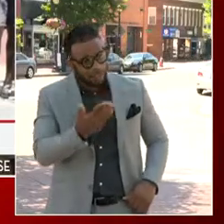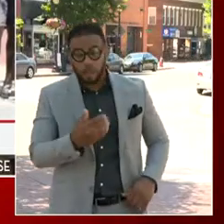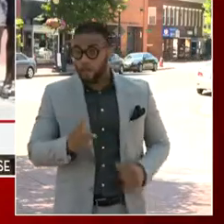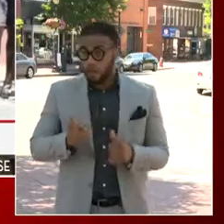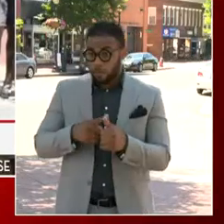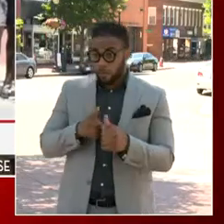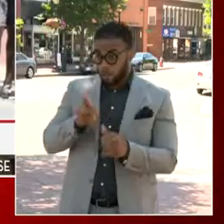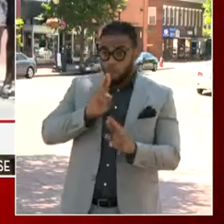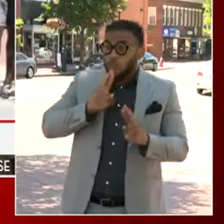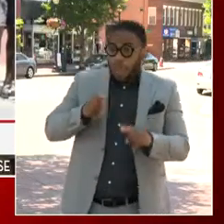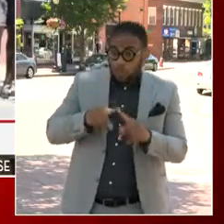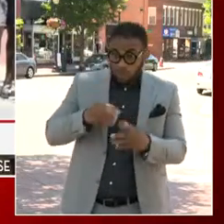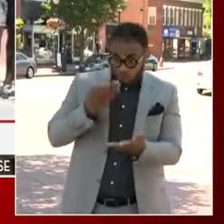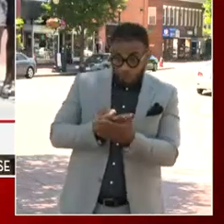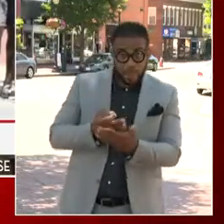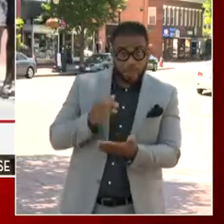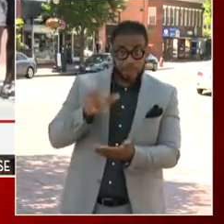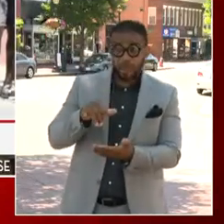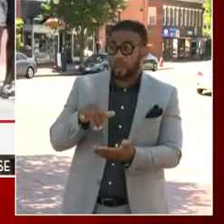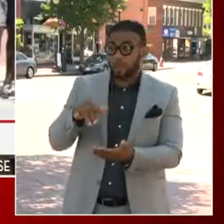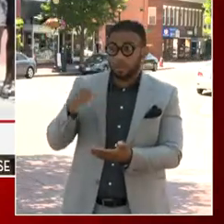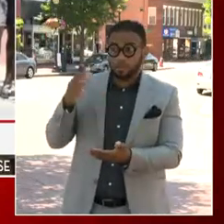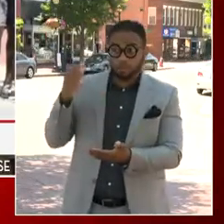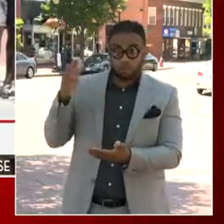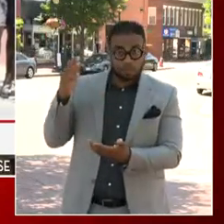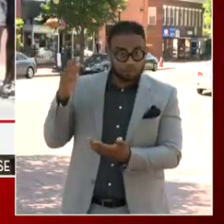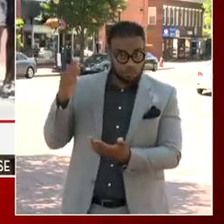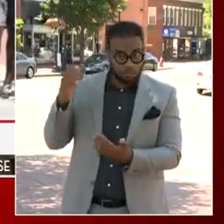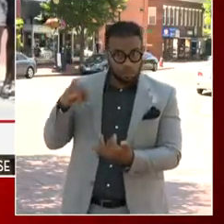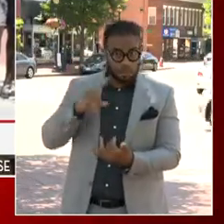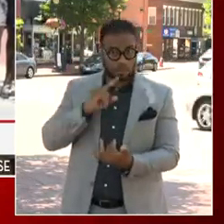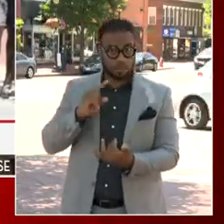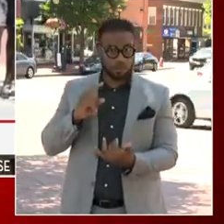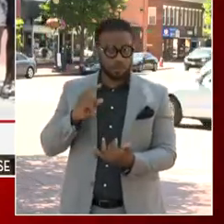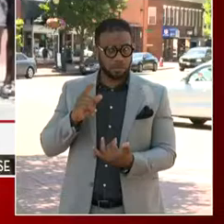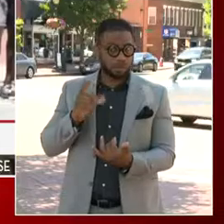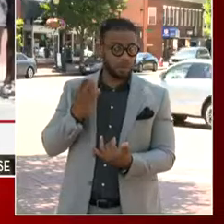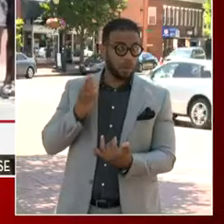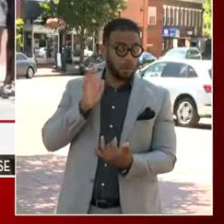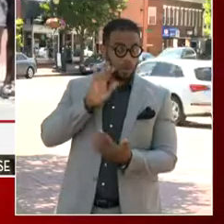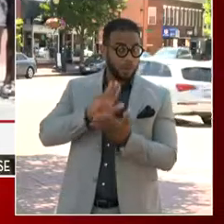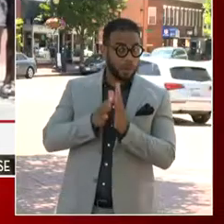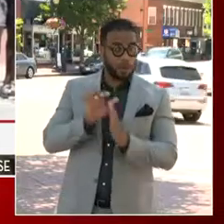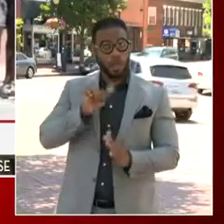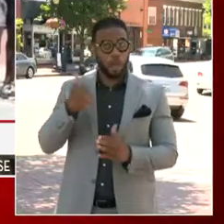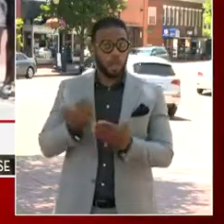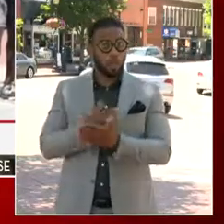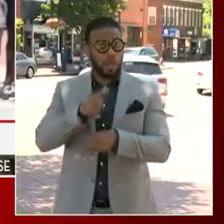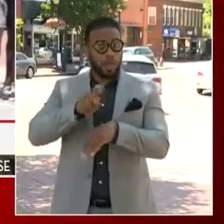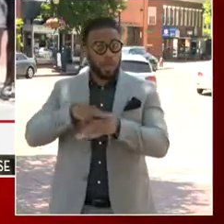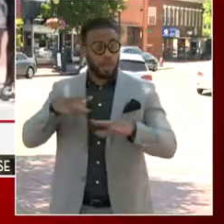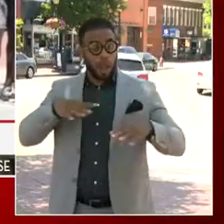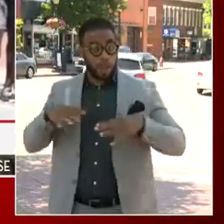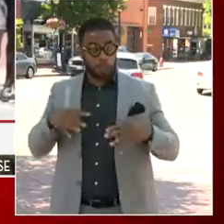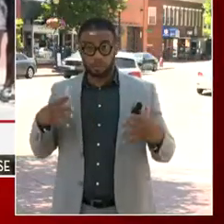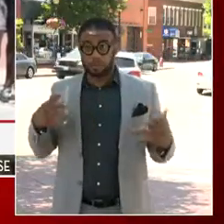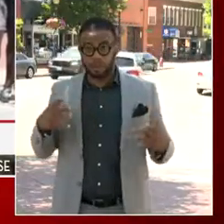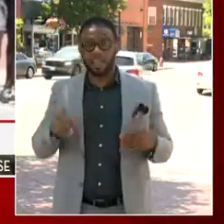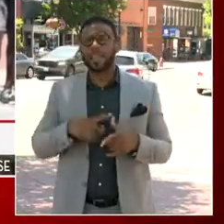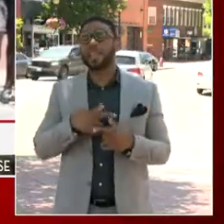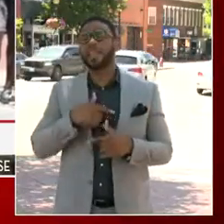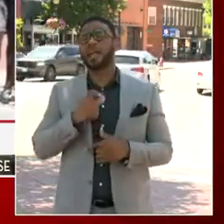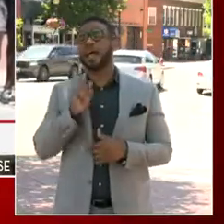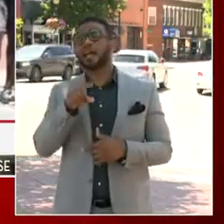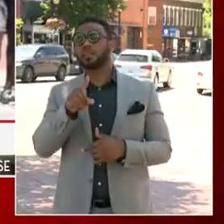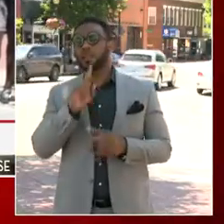First off, your reaction to the fact that that this is apparently going to be a new national holiday. And then I'd